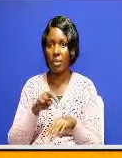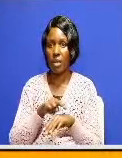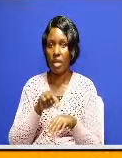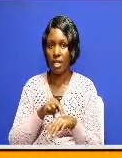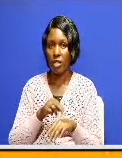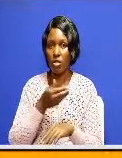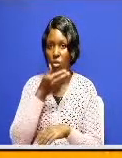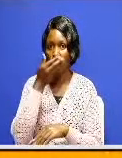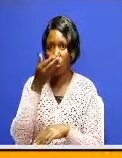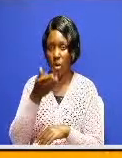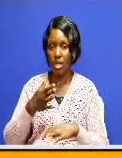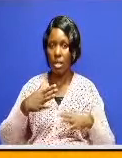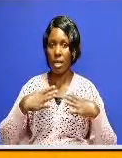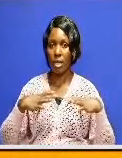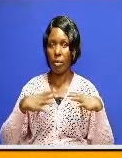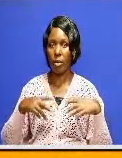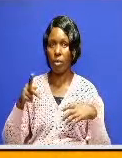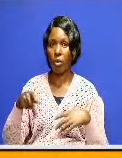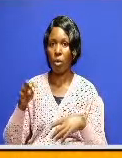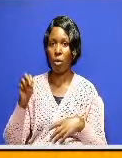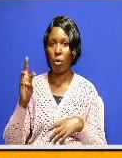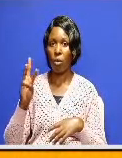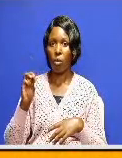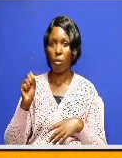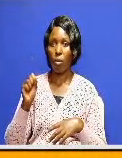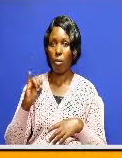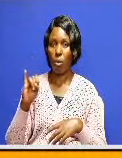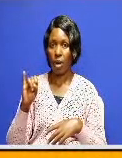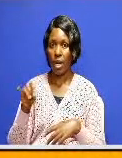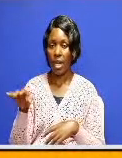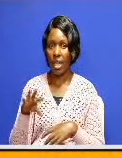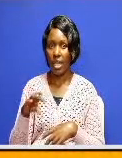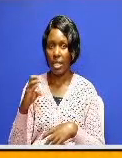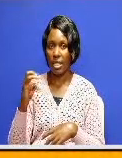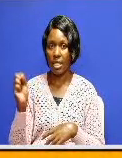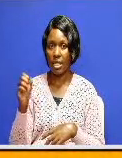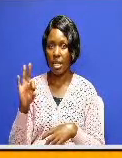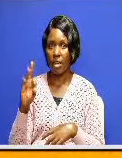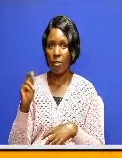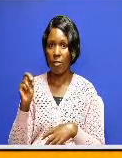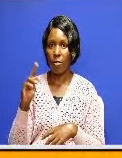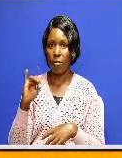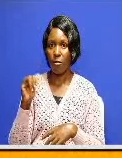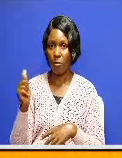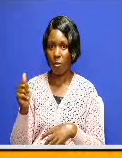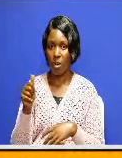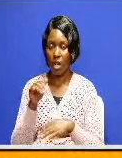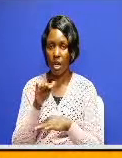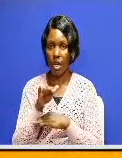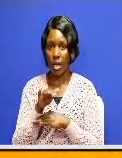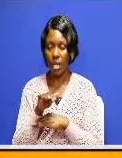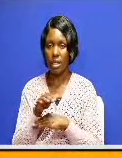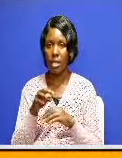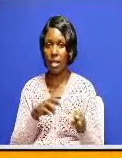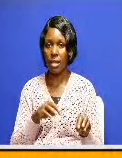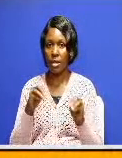kariba pumwani na estate ya California. Mutyambai na liungirete nende kanane direte akiru gareke kinyako da midwa kure kue